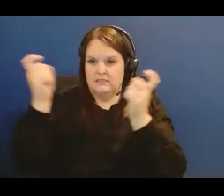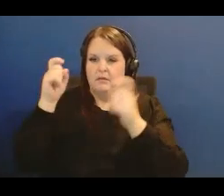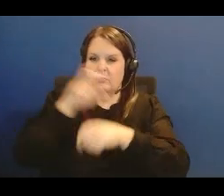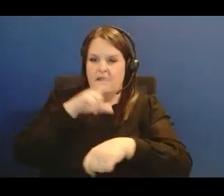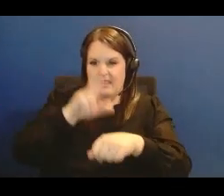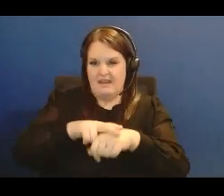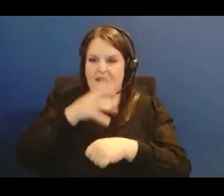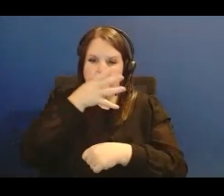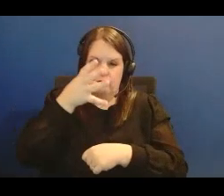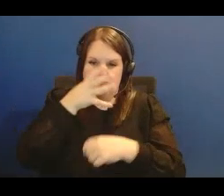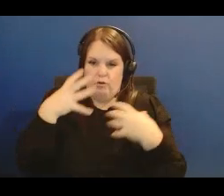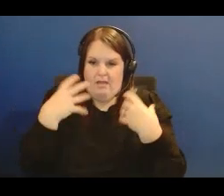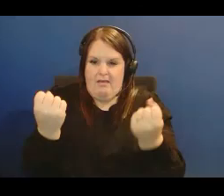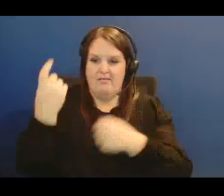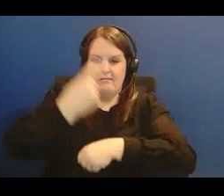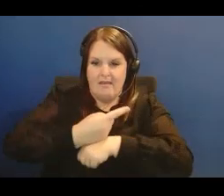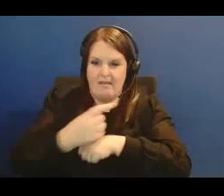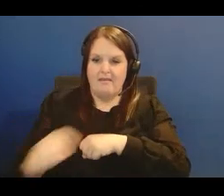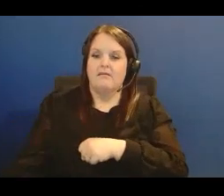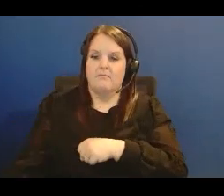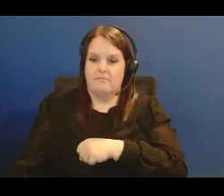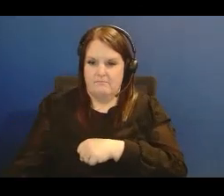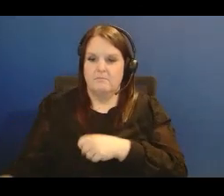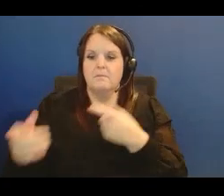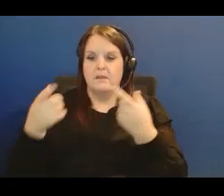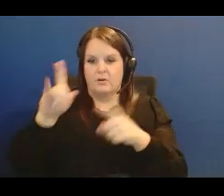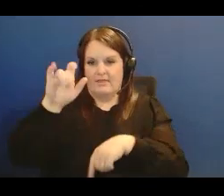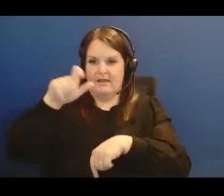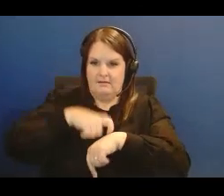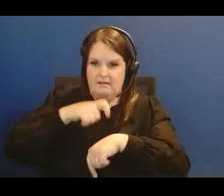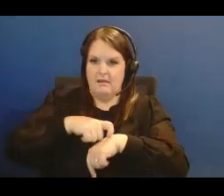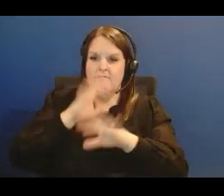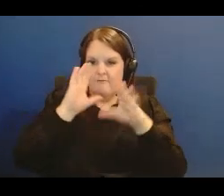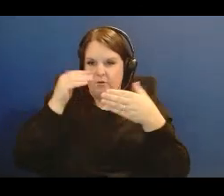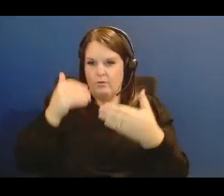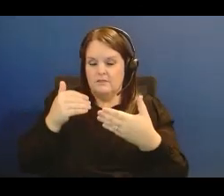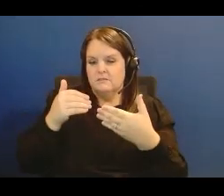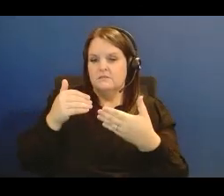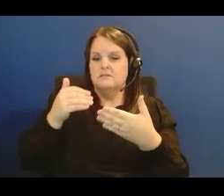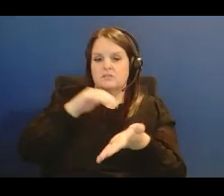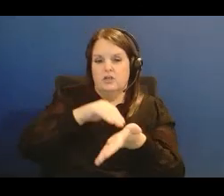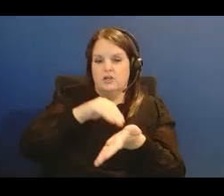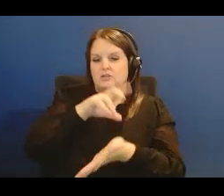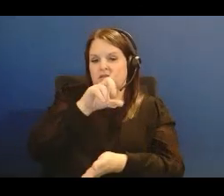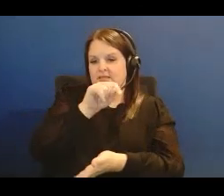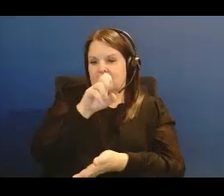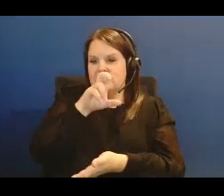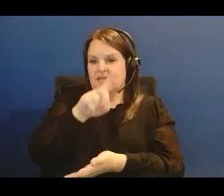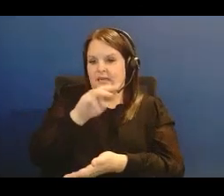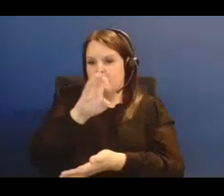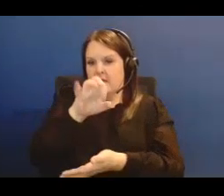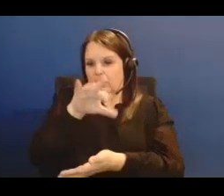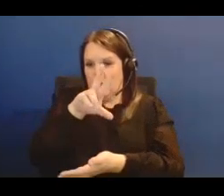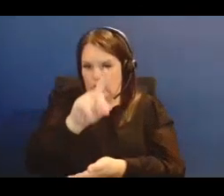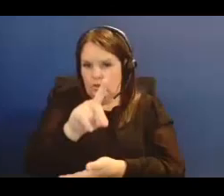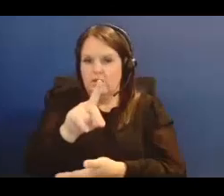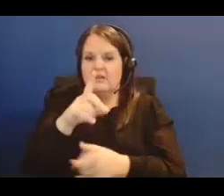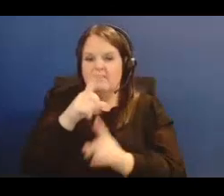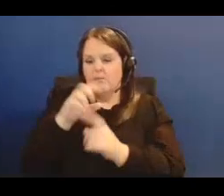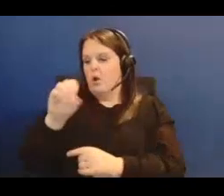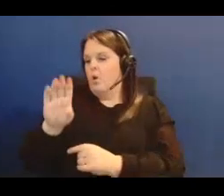Rural Health Day. As part of the workforce development focused itinerary, Dr. Ted McDonald, an obstetrics and